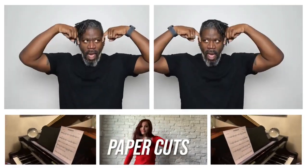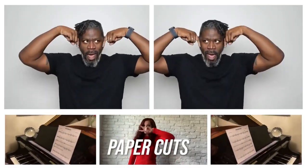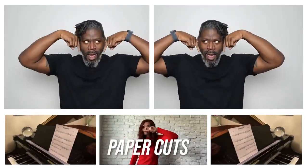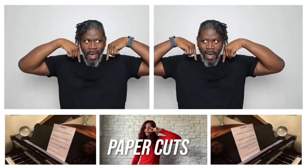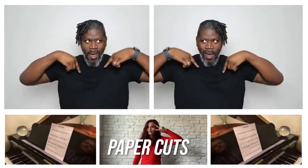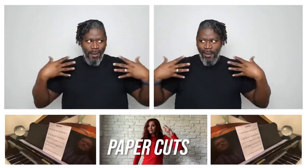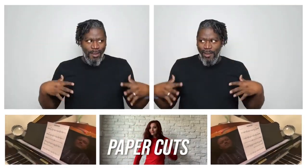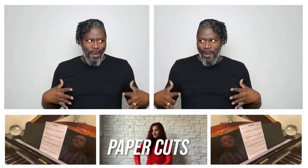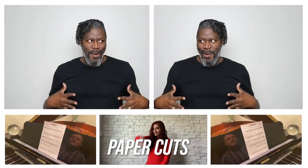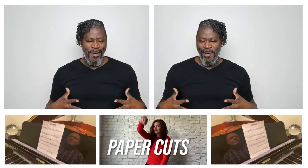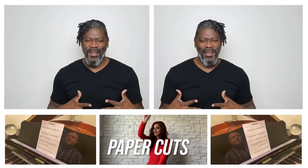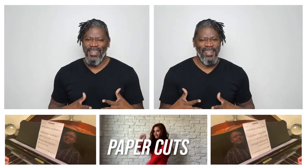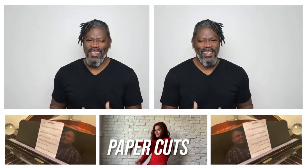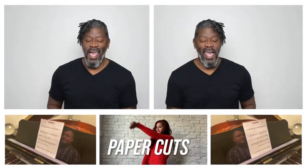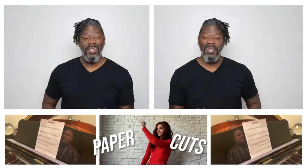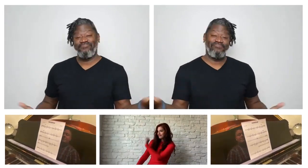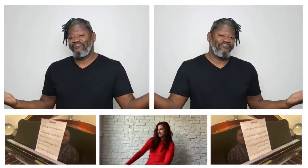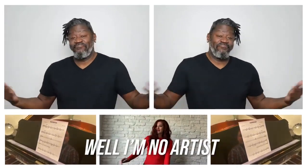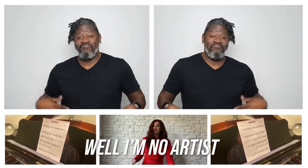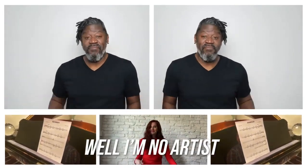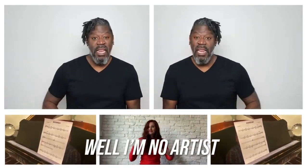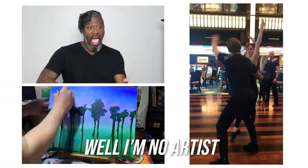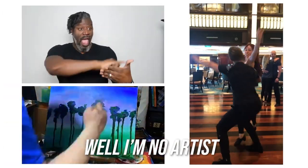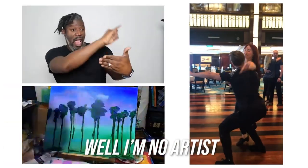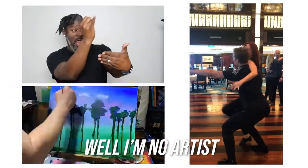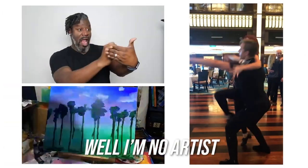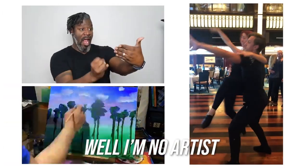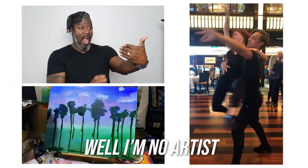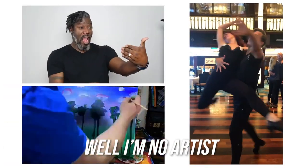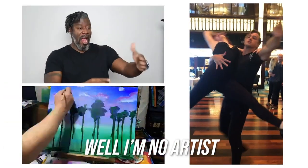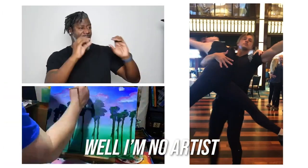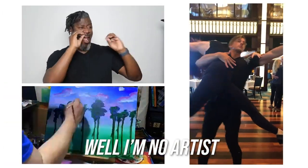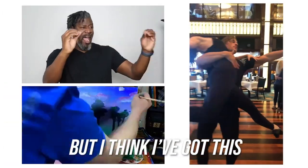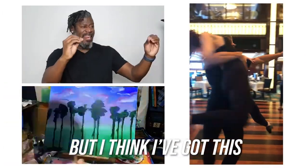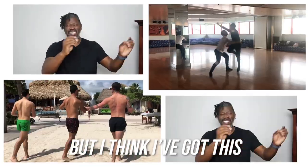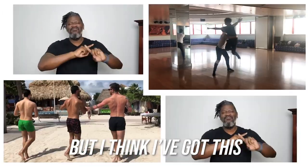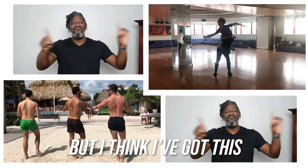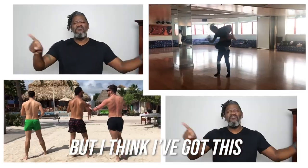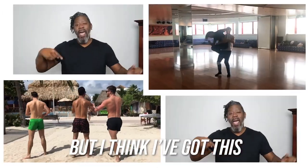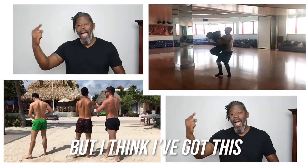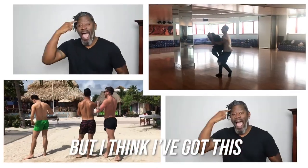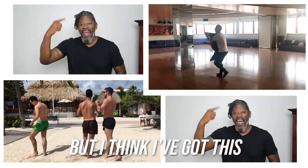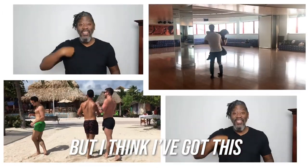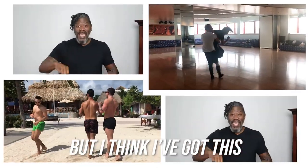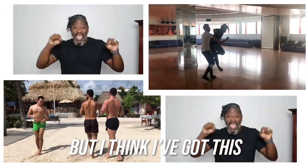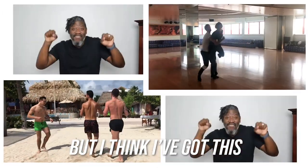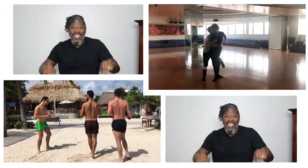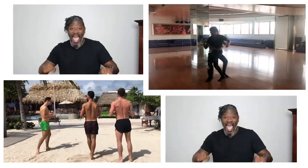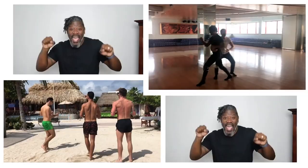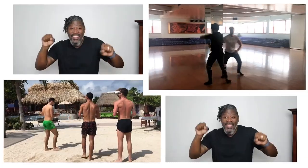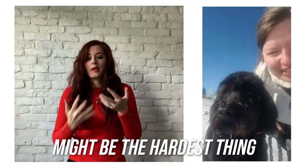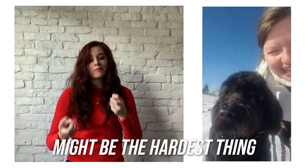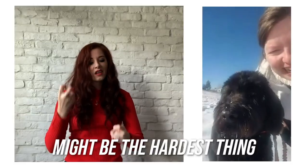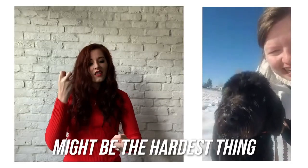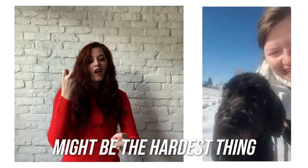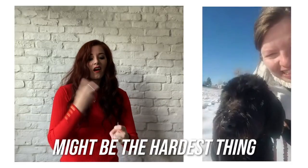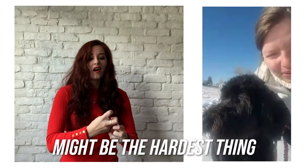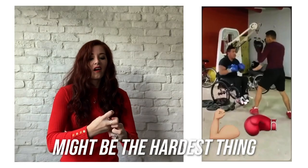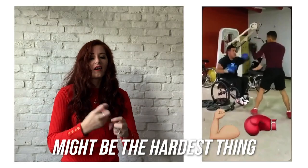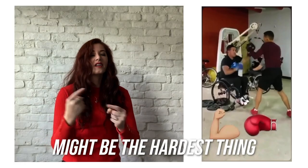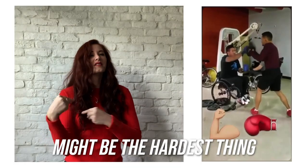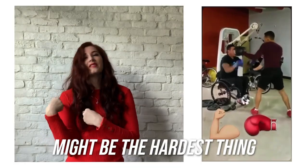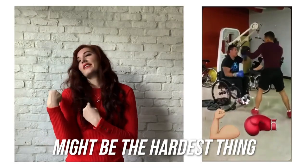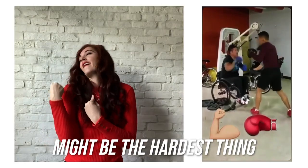cuts, paper cuts. Well, I'm no artist, but I think I got this. Might be